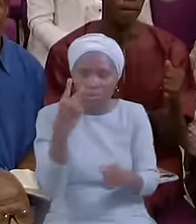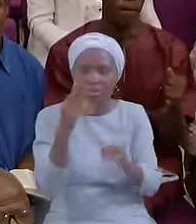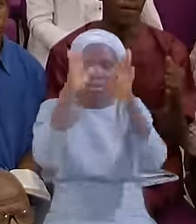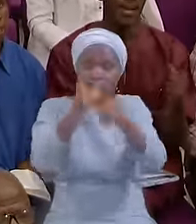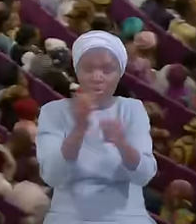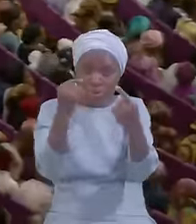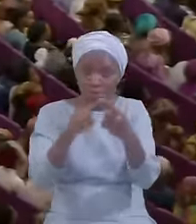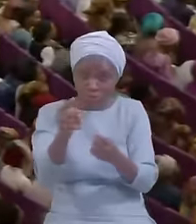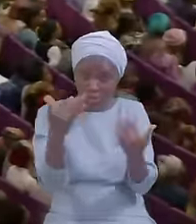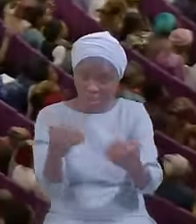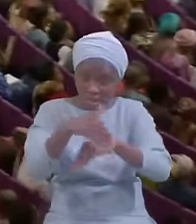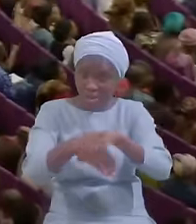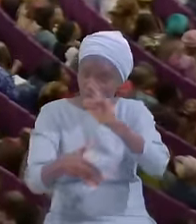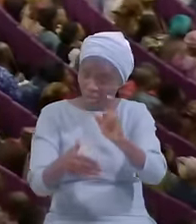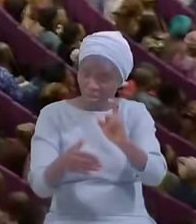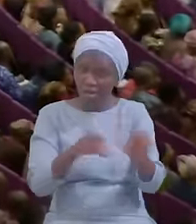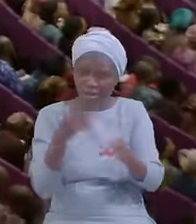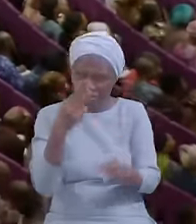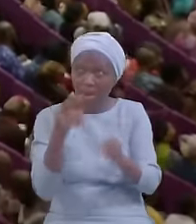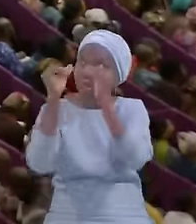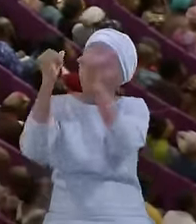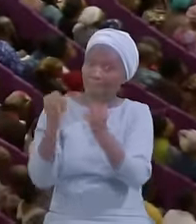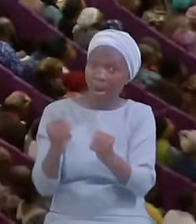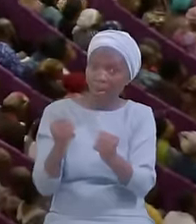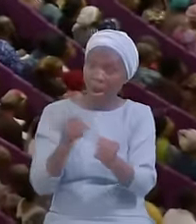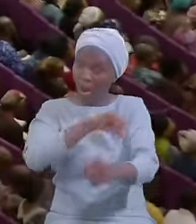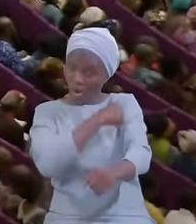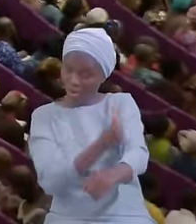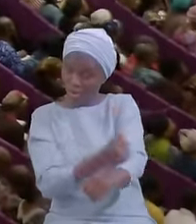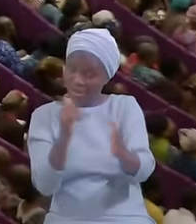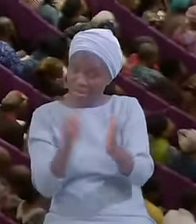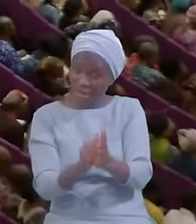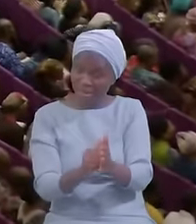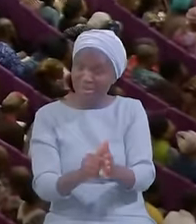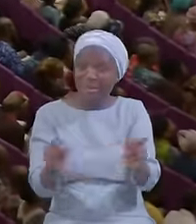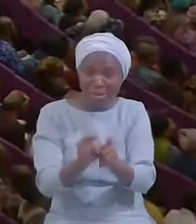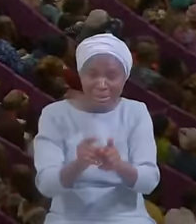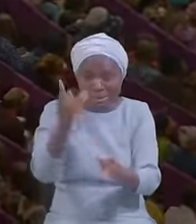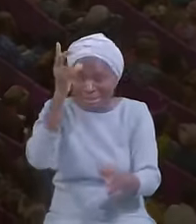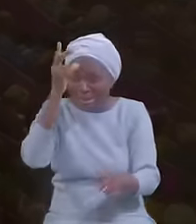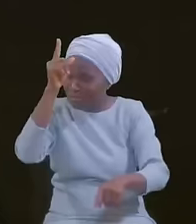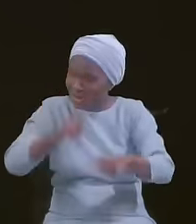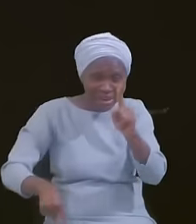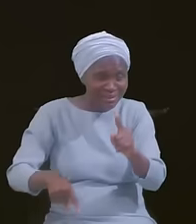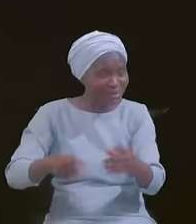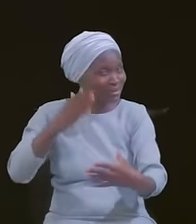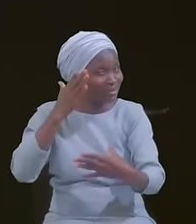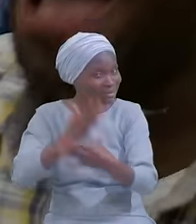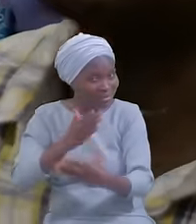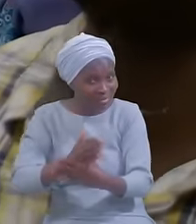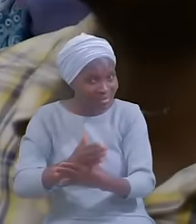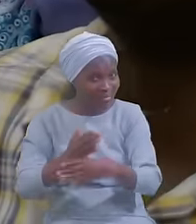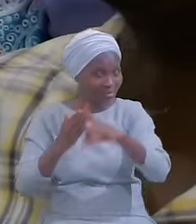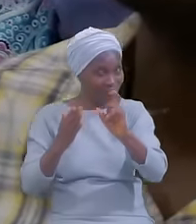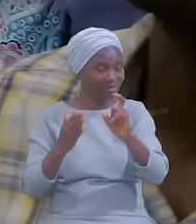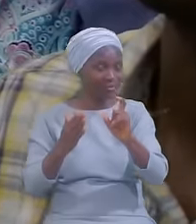your life? Do you see authority that even the devil cannot contradict?